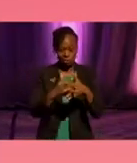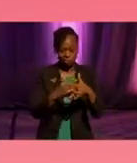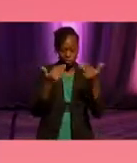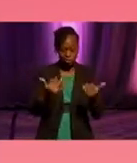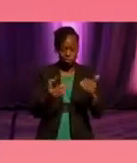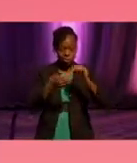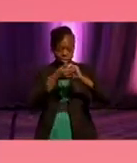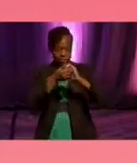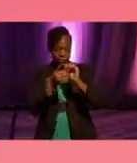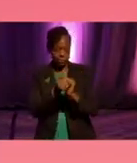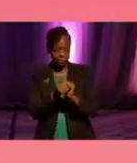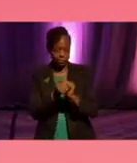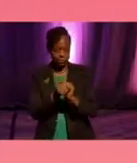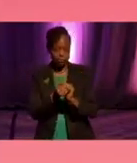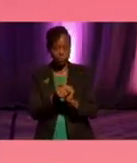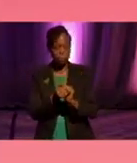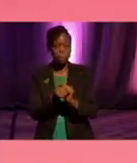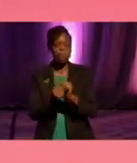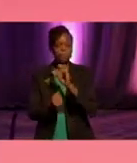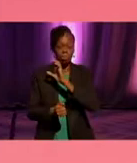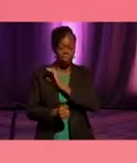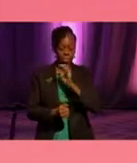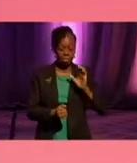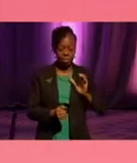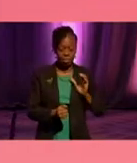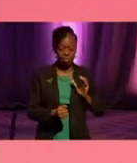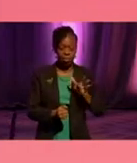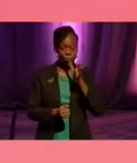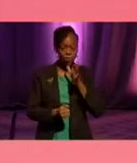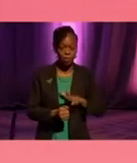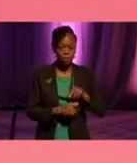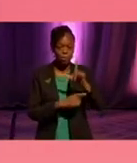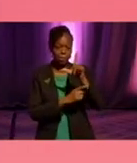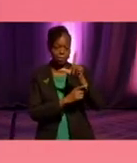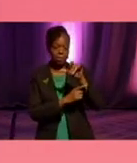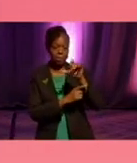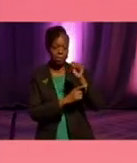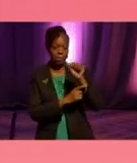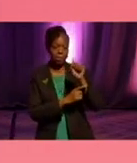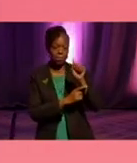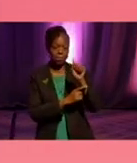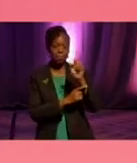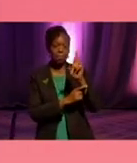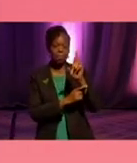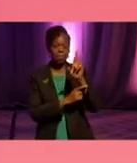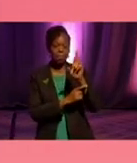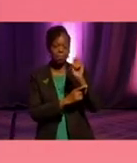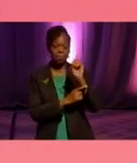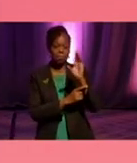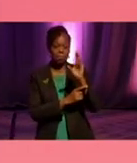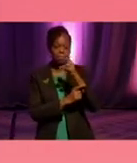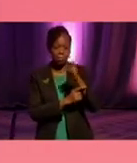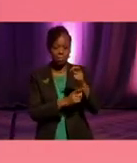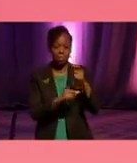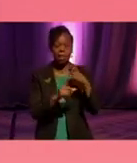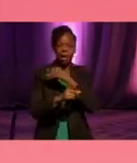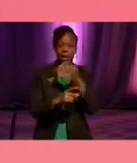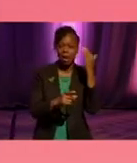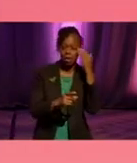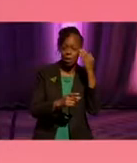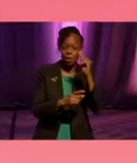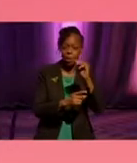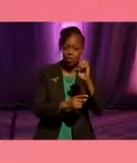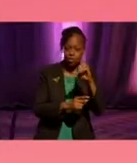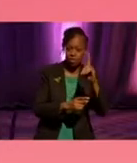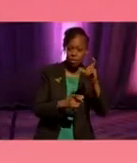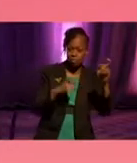with Congresswoman Lisa Blunt Rochester on her Momnibus package, which I know the March of Dimes is a huge